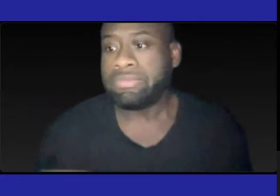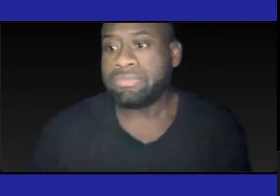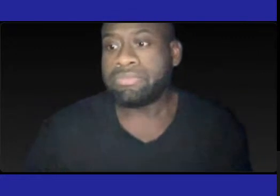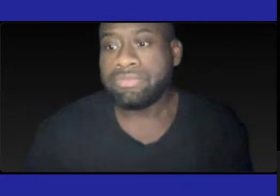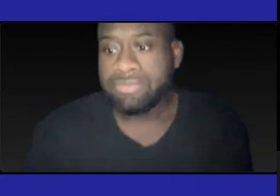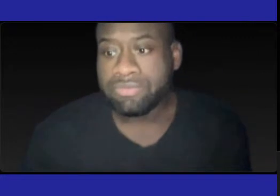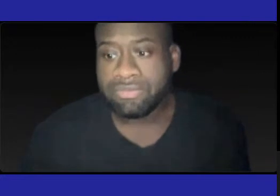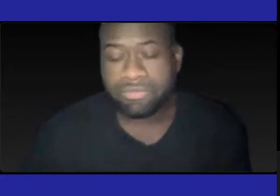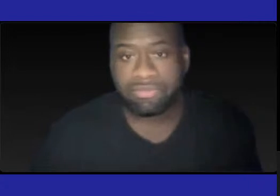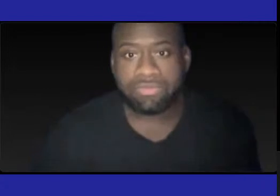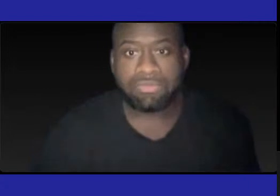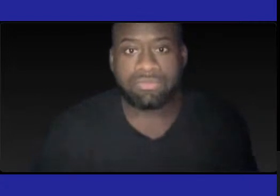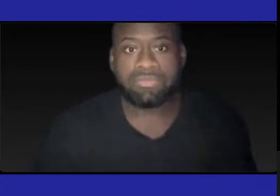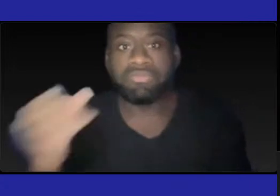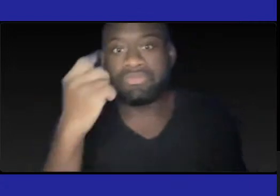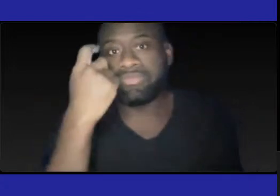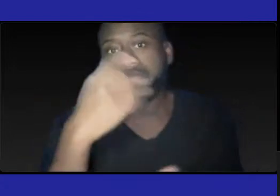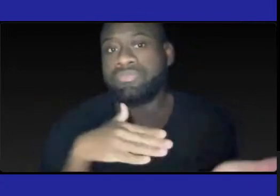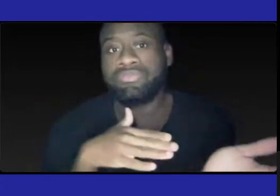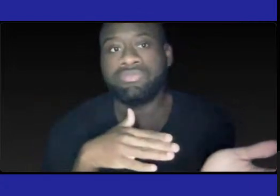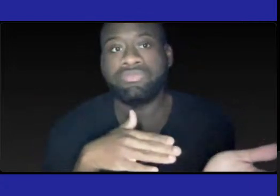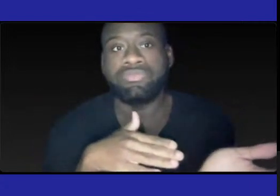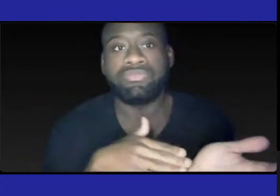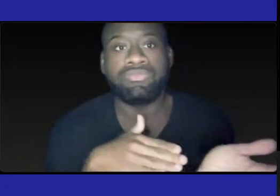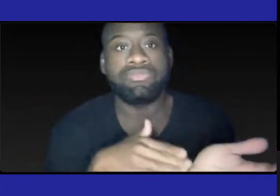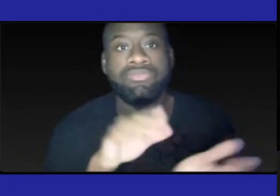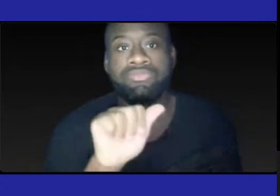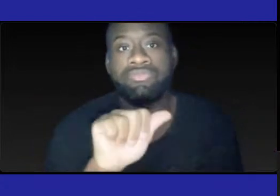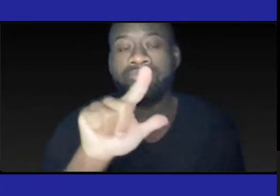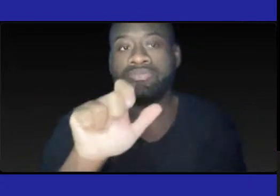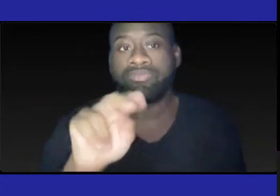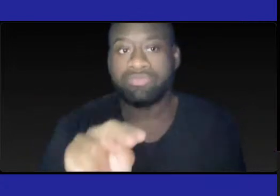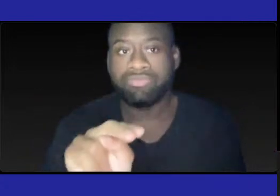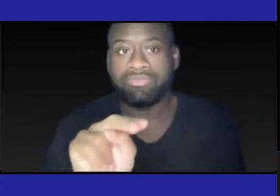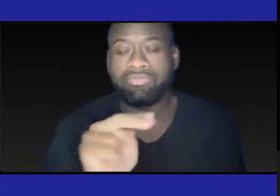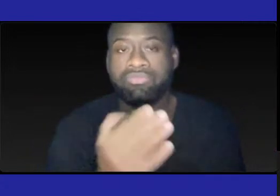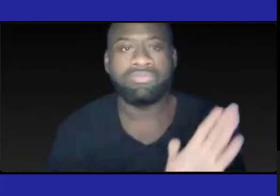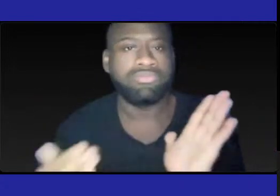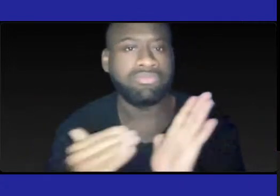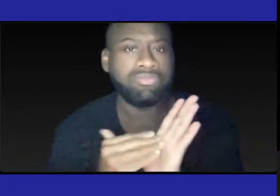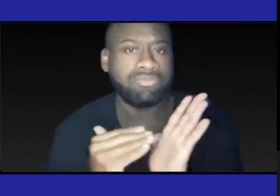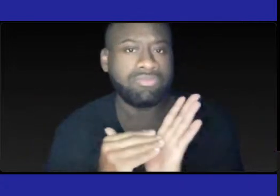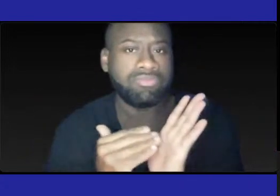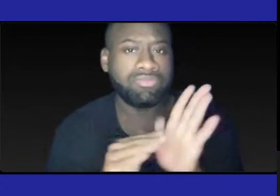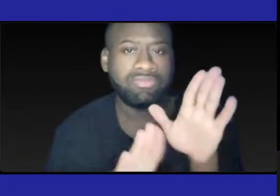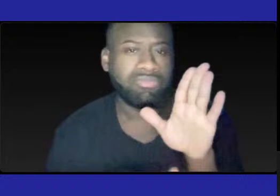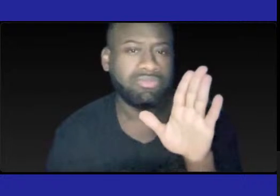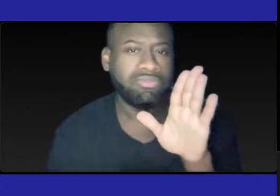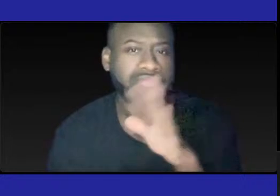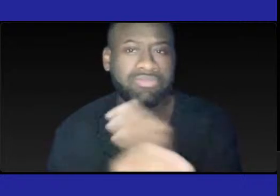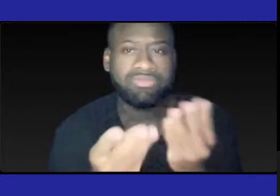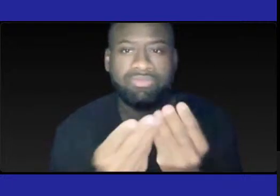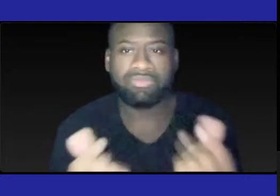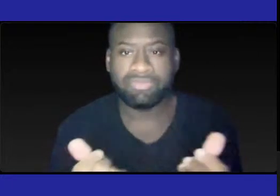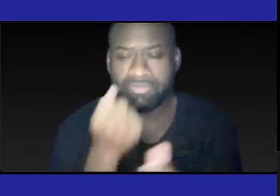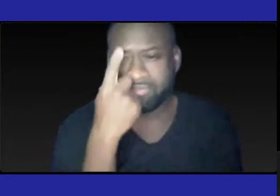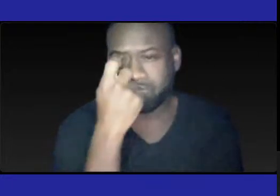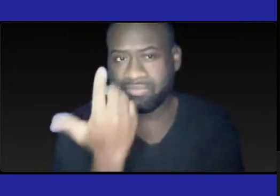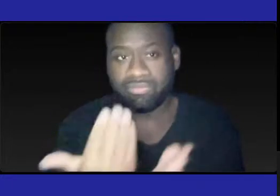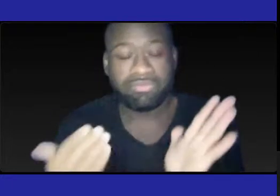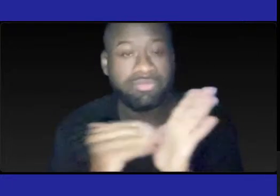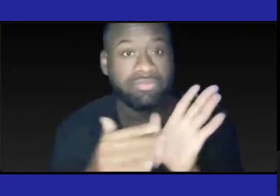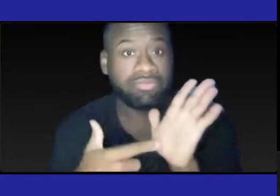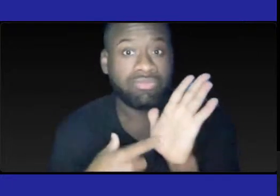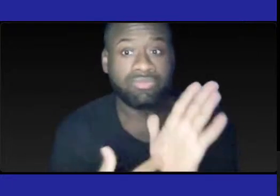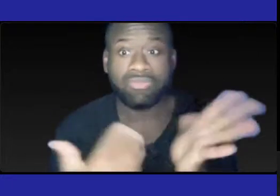So, Dr. Allen, this is just a repeat of the basics of the resolution. There again, we're showing you